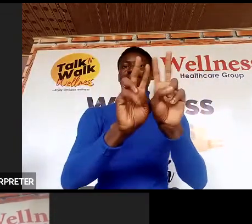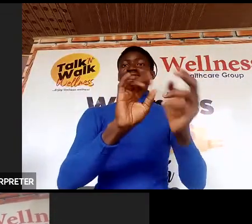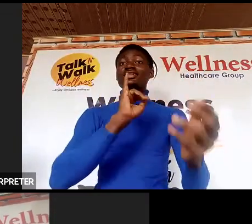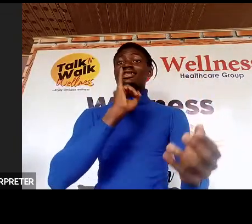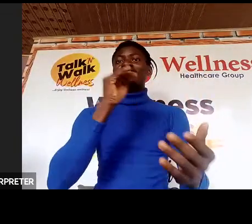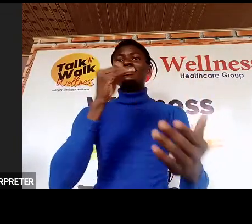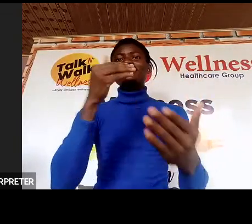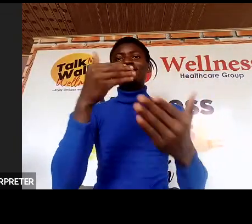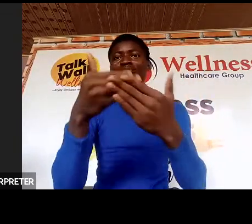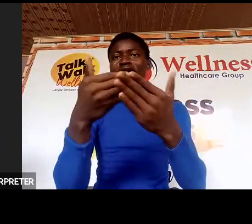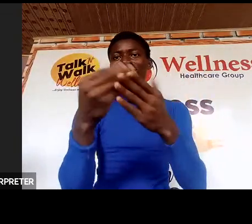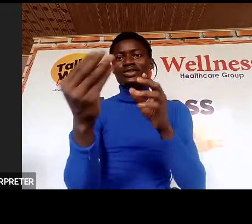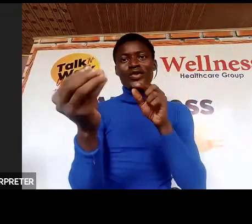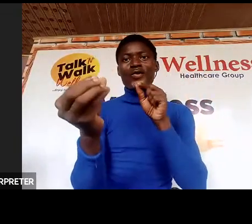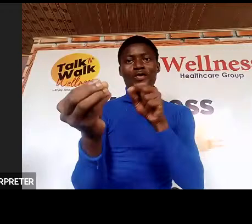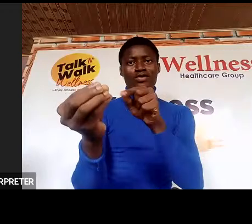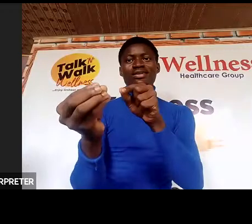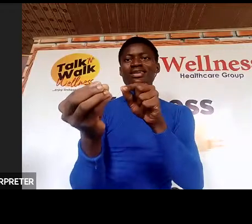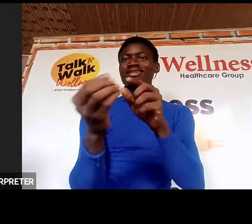Absolutely.